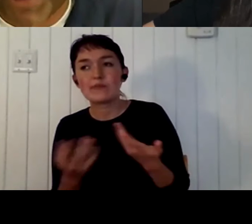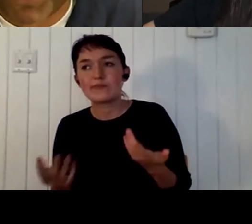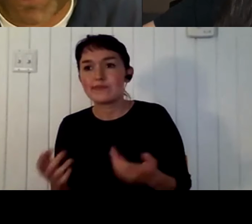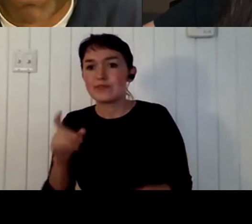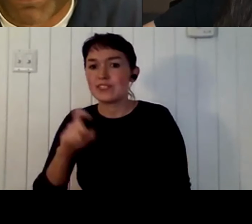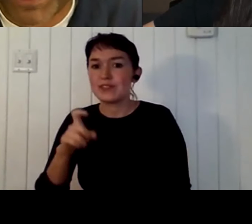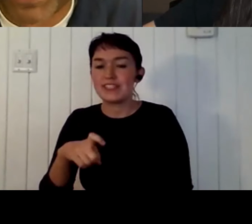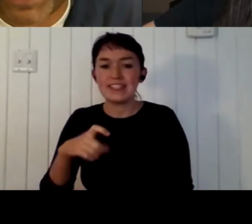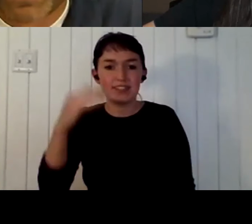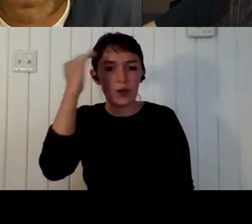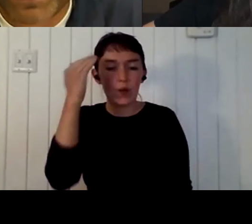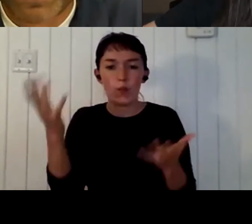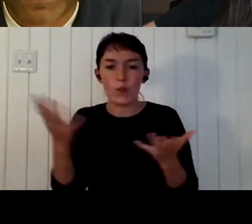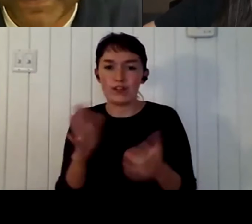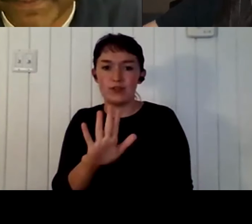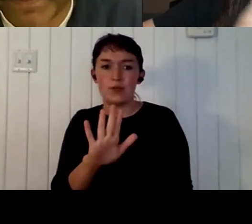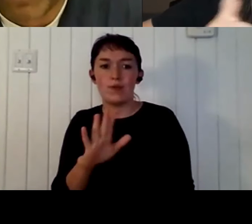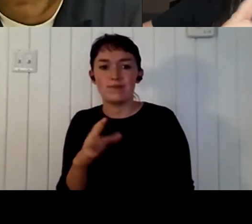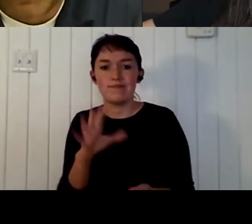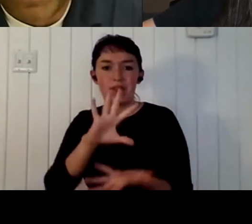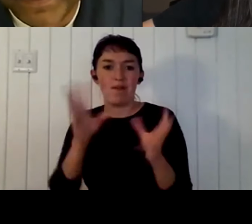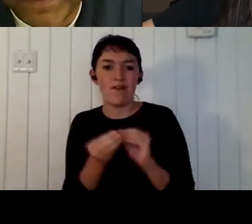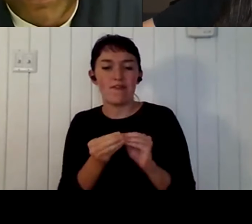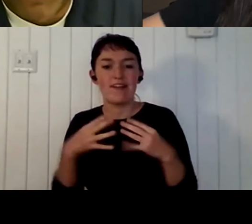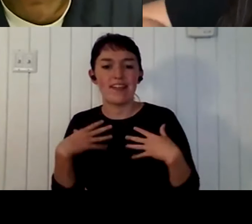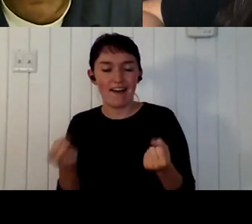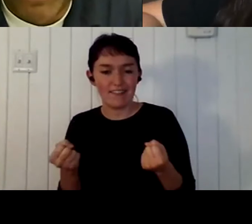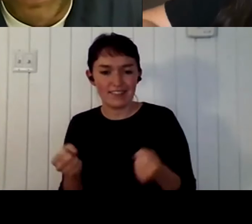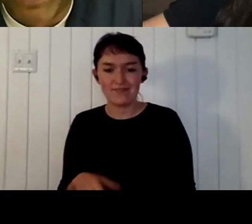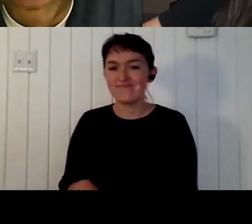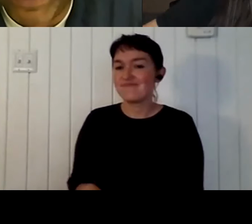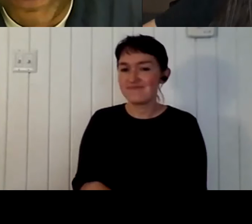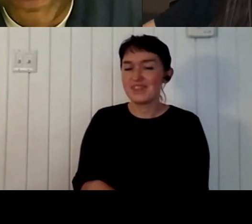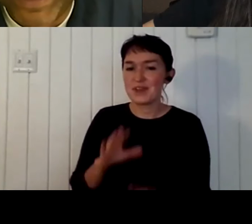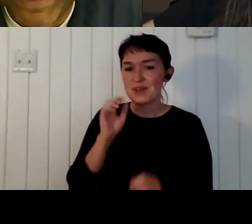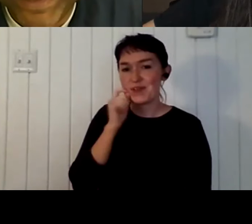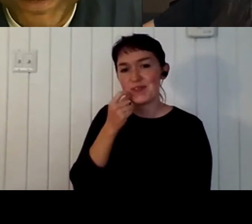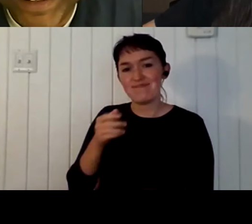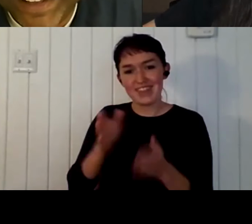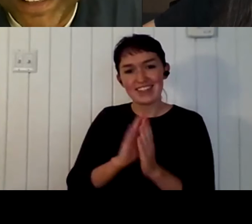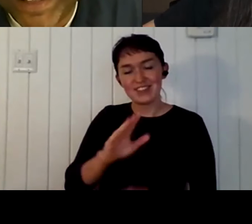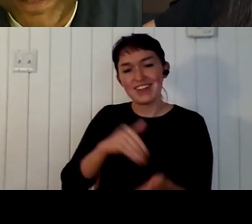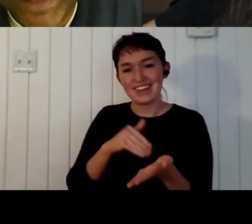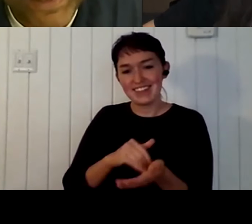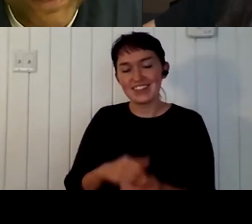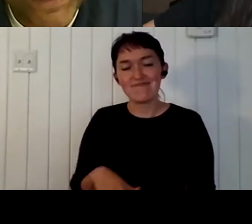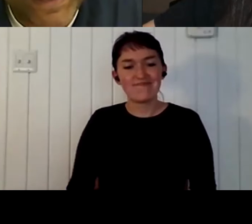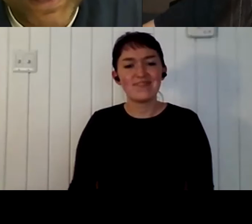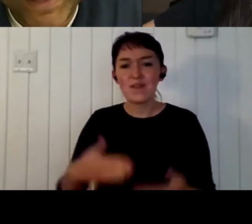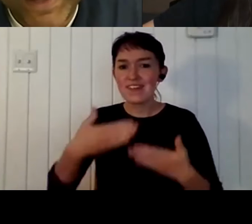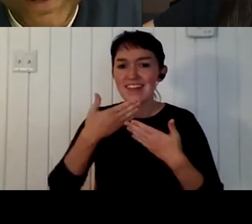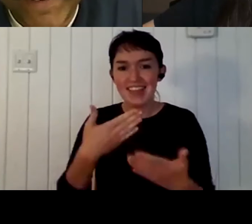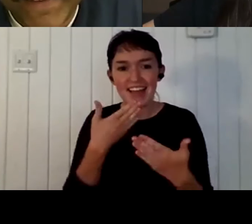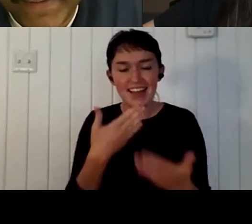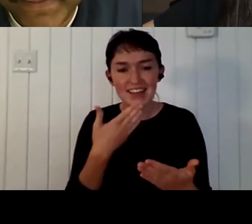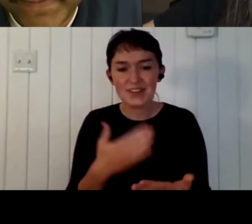overall health is. Cool. Yeah. Ask your doctor. We don't know. Awesome. Sounds good. Well, thank you so much, both of